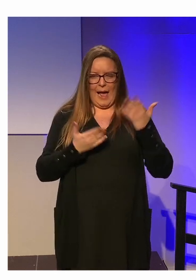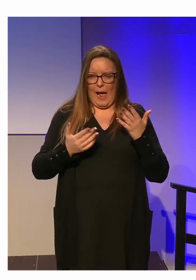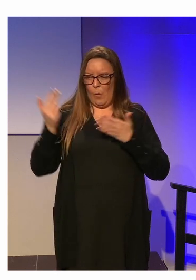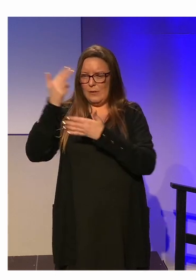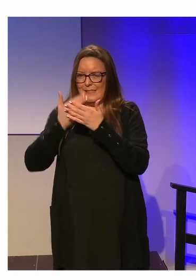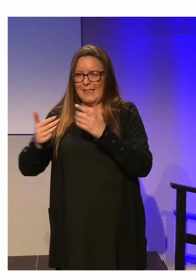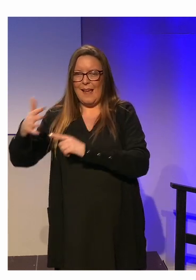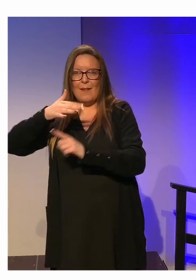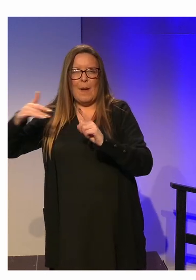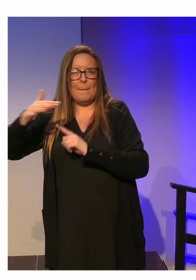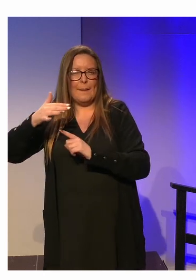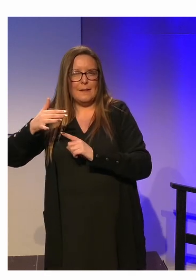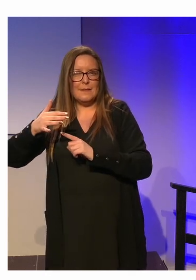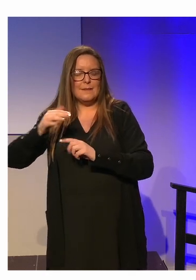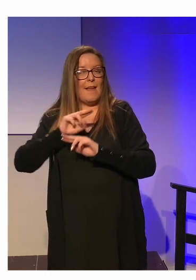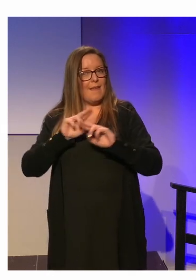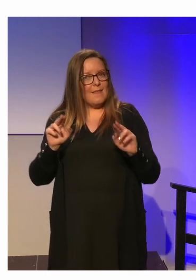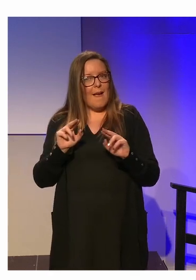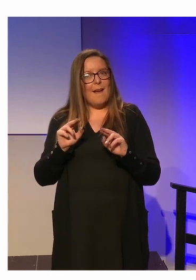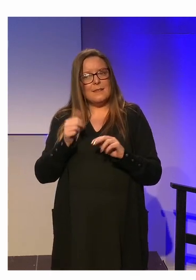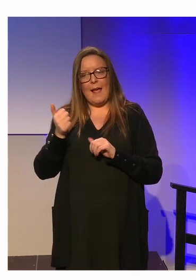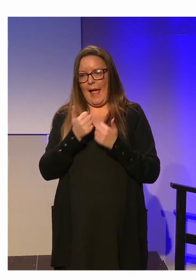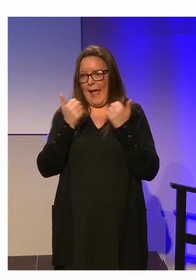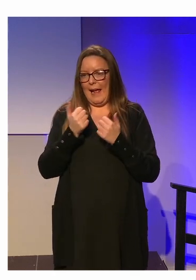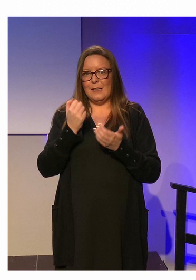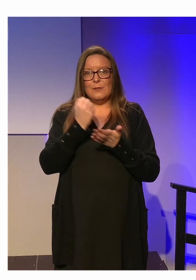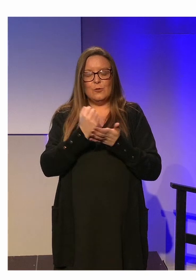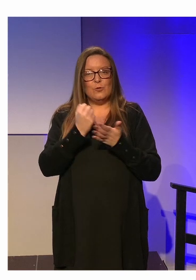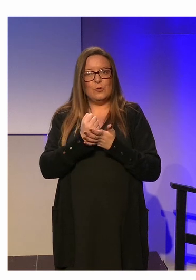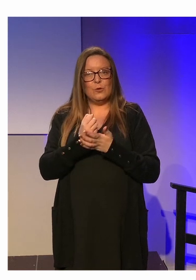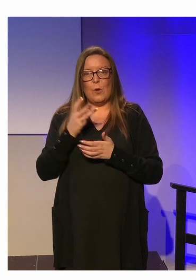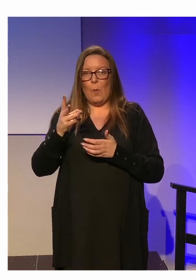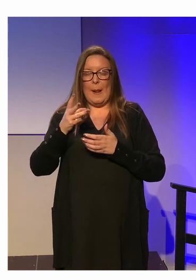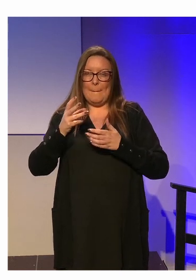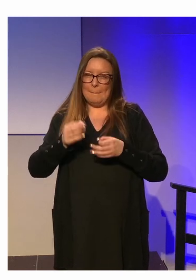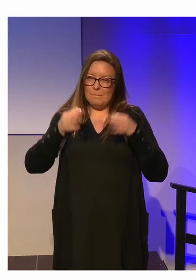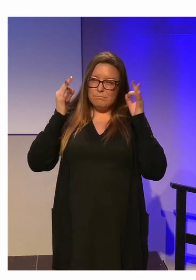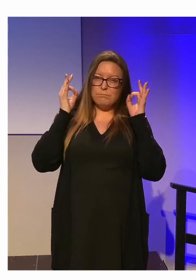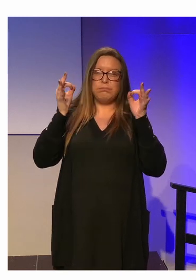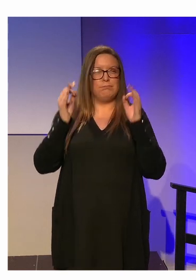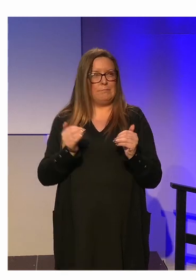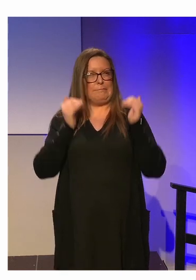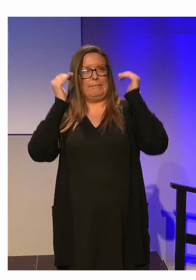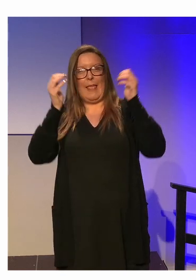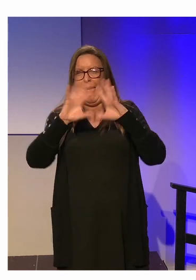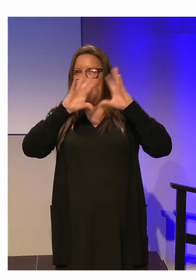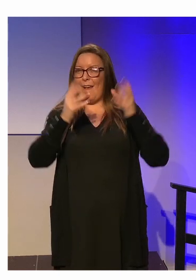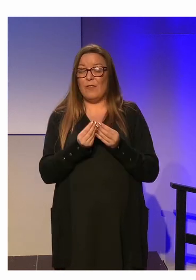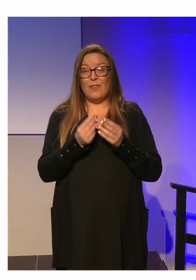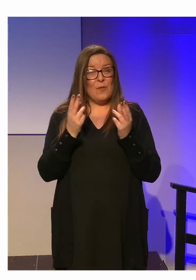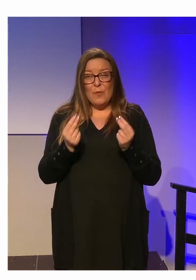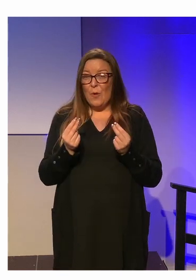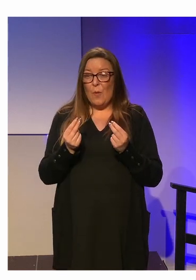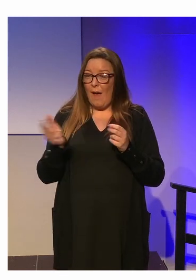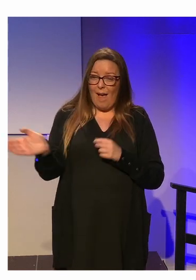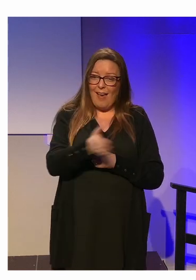That not any student will be a superstar in everything. And so that applies to all